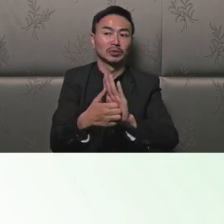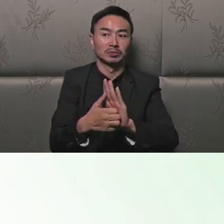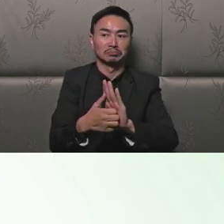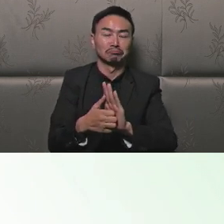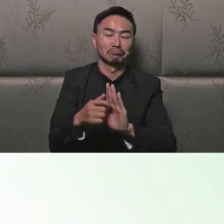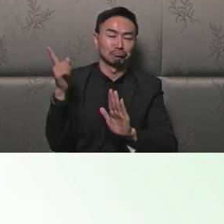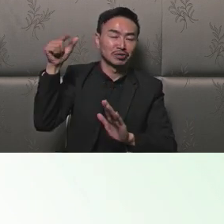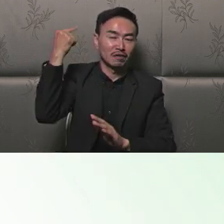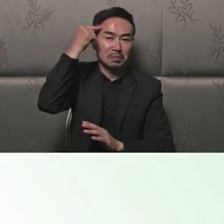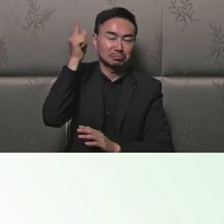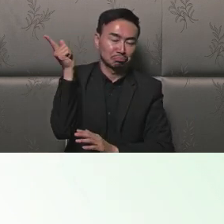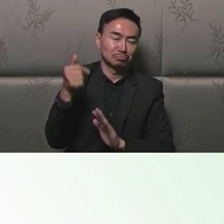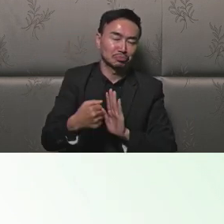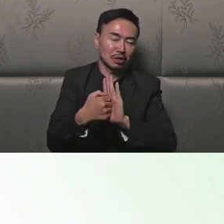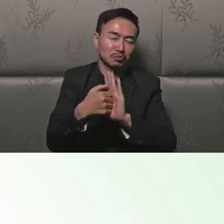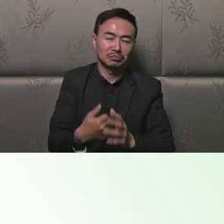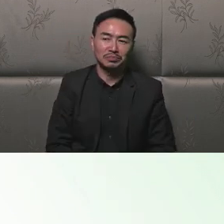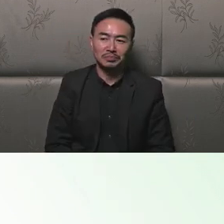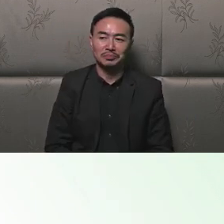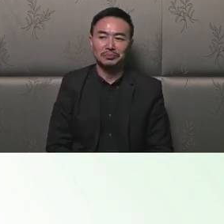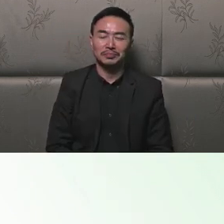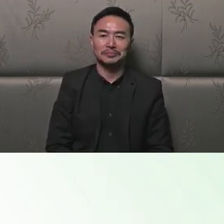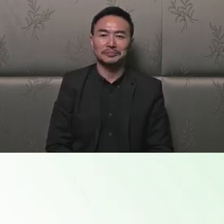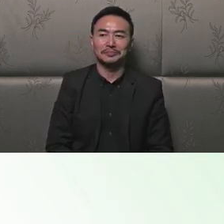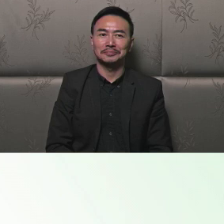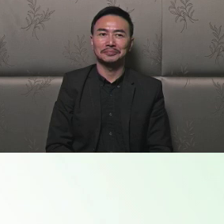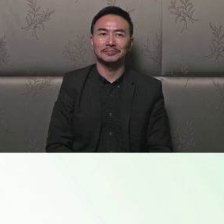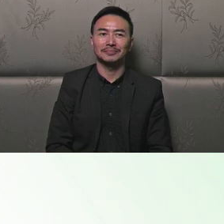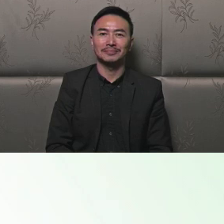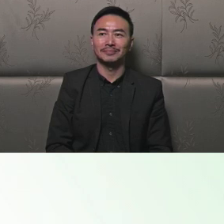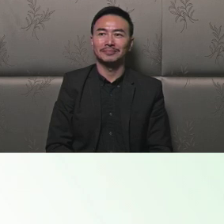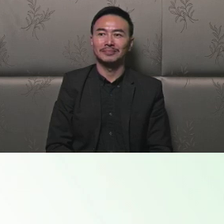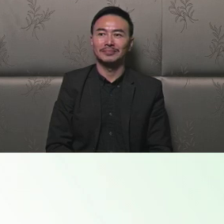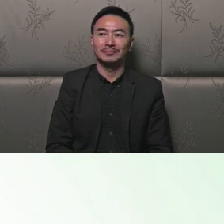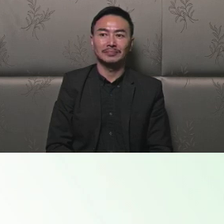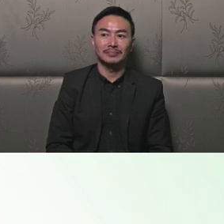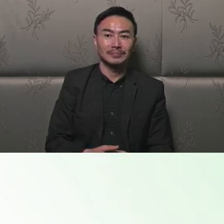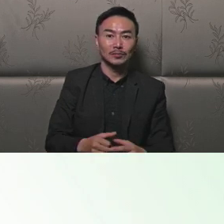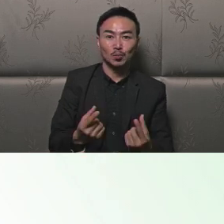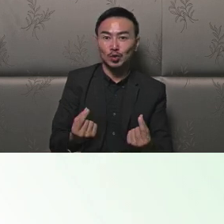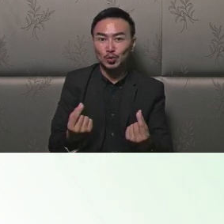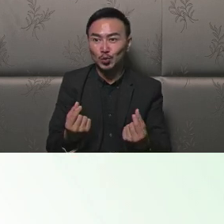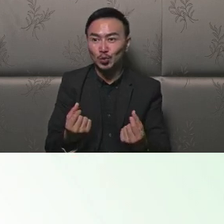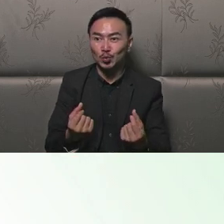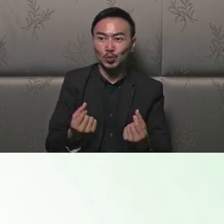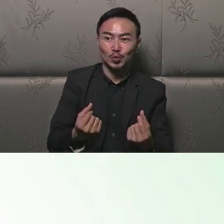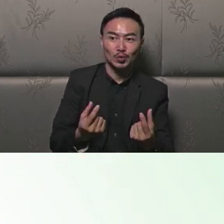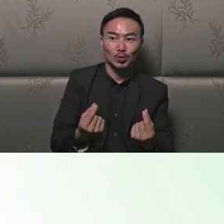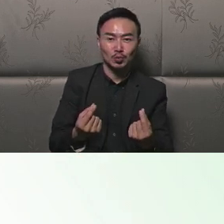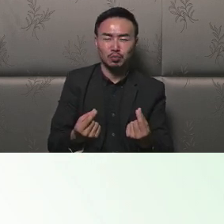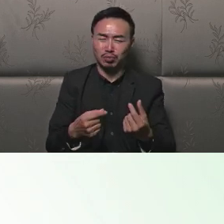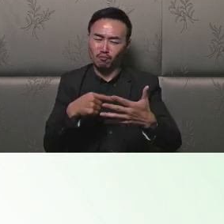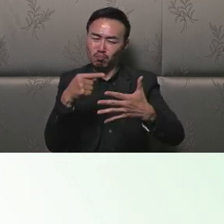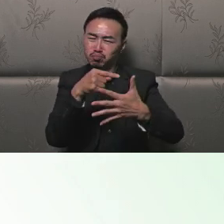Some last good practices, and a lot of these have kind of been discussed today, so I won't go into much, but it's that innovation, it's